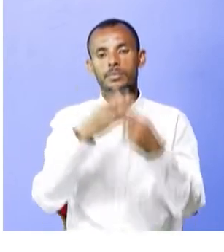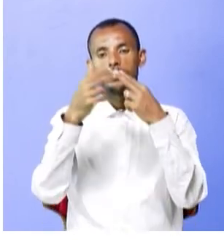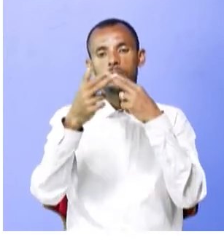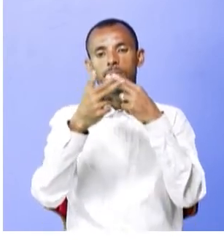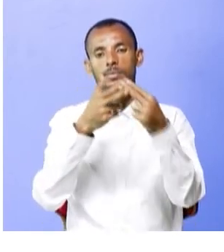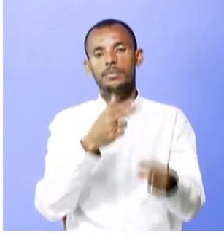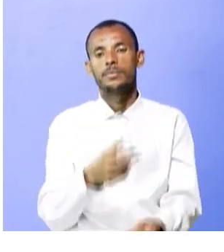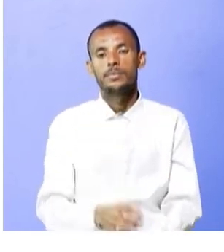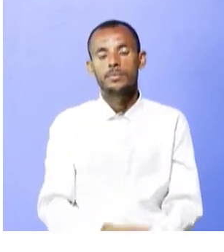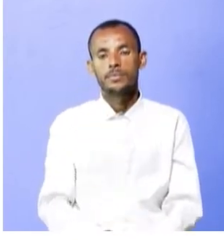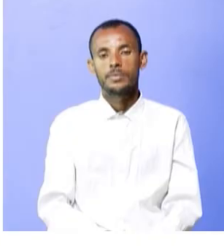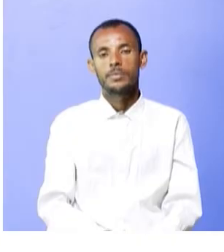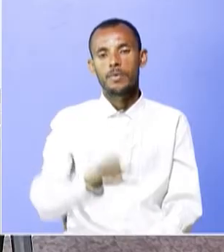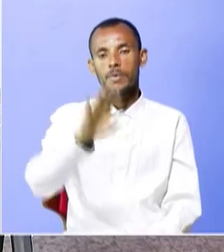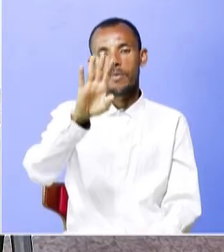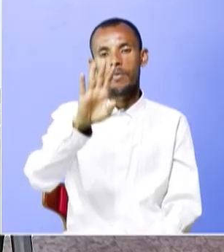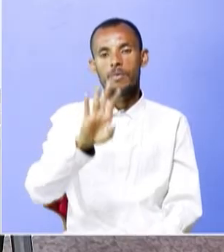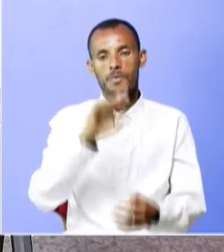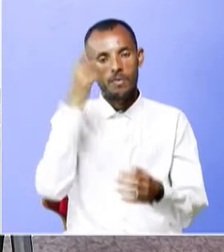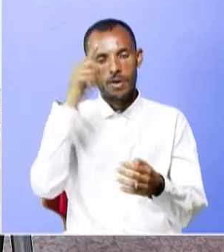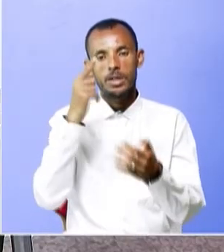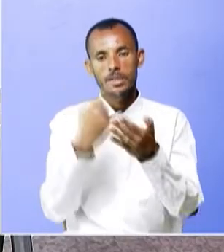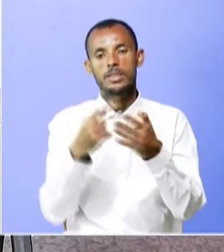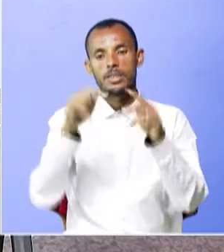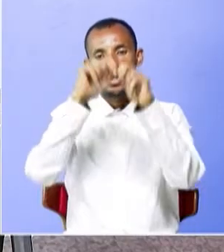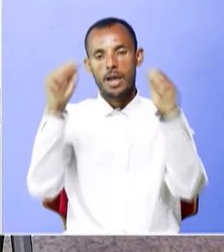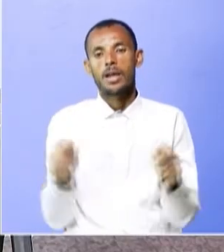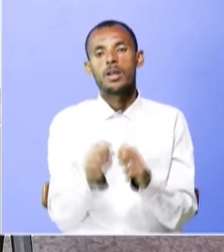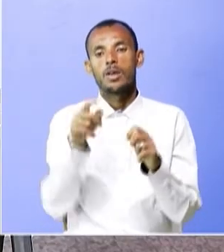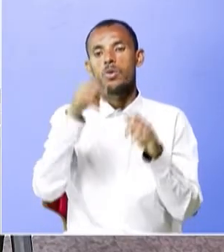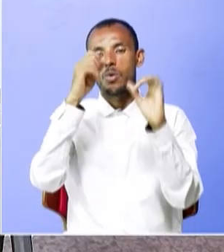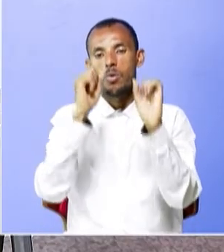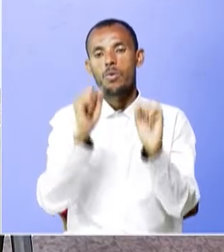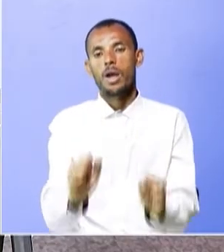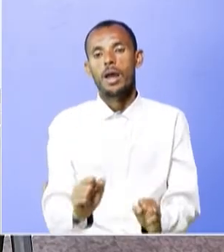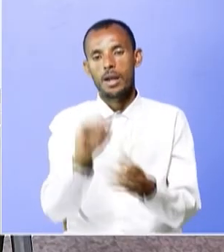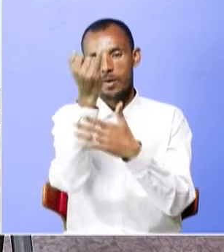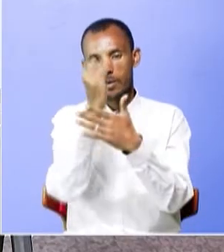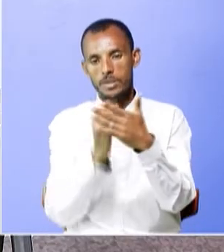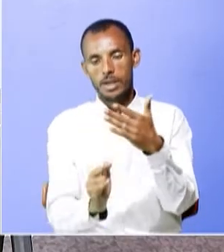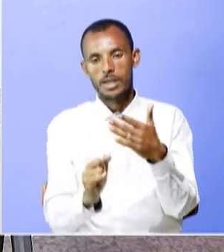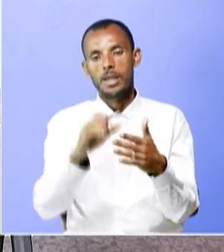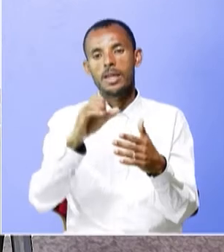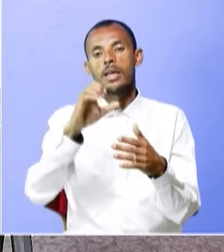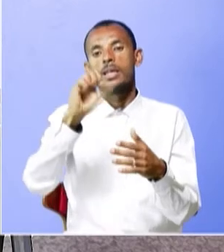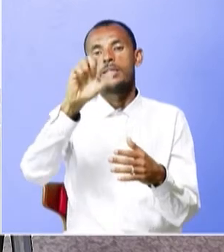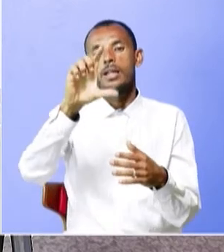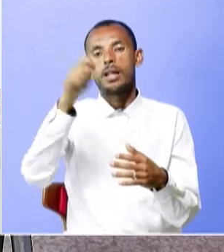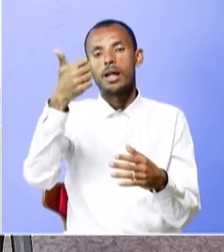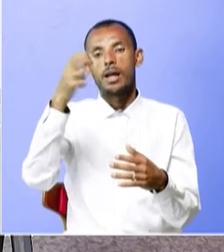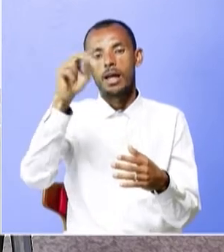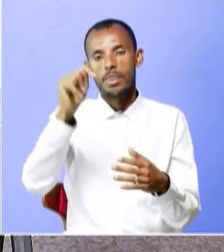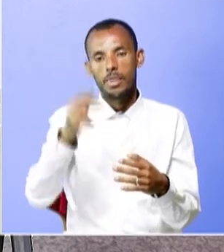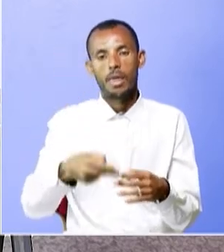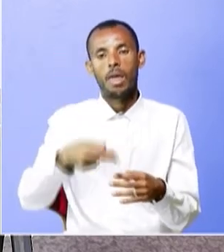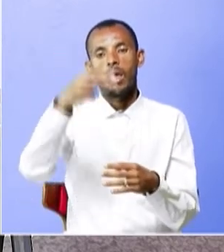times for this triangle part, you can construct a slant height like we did for the